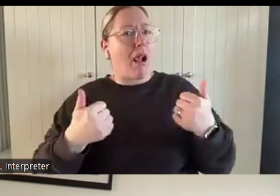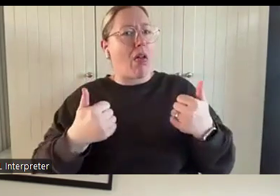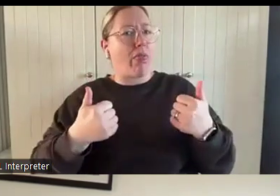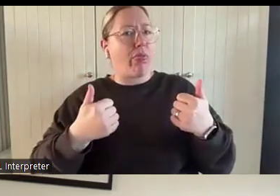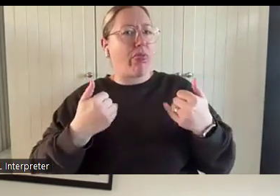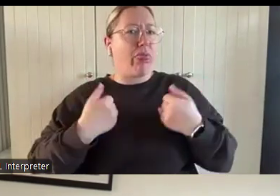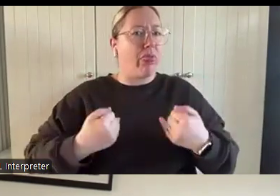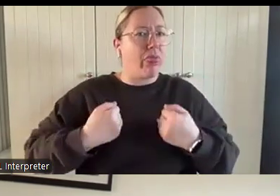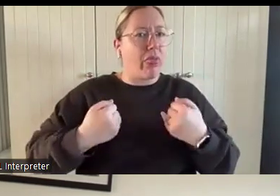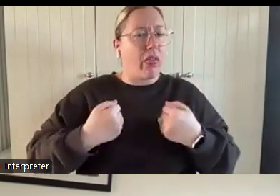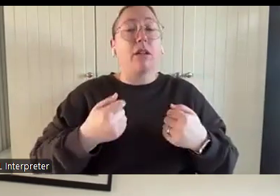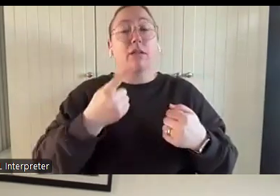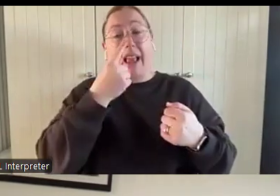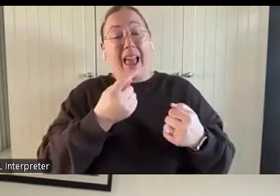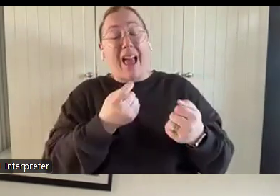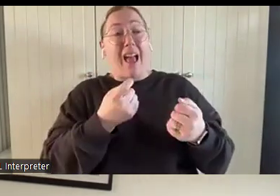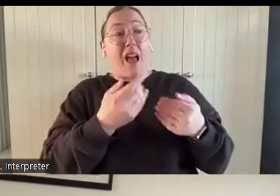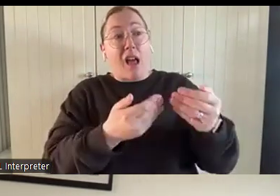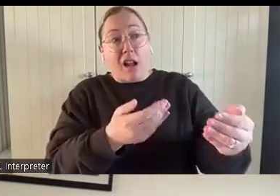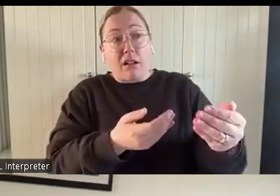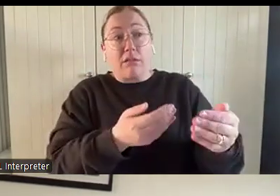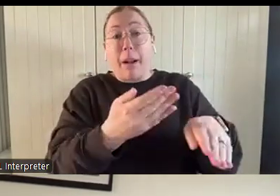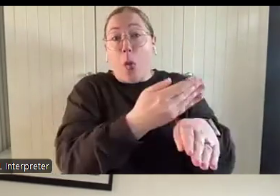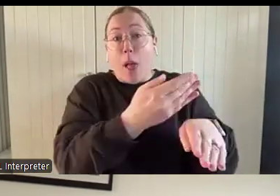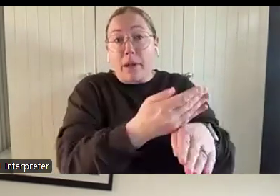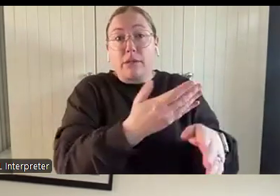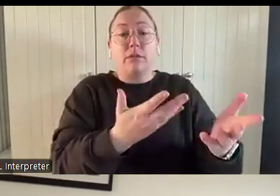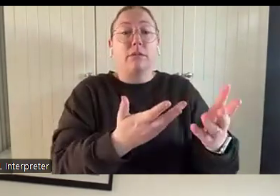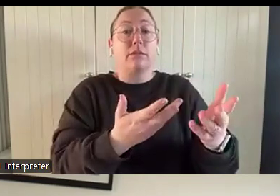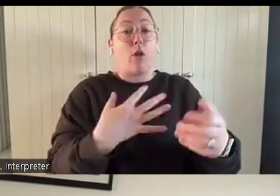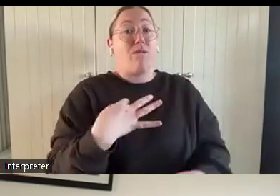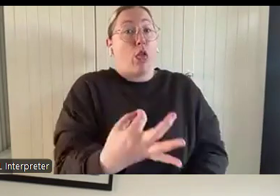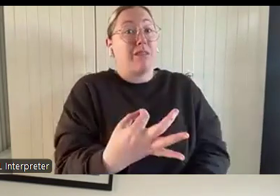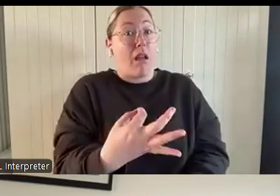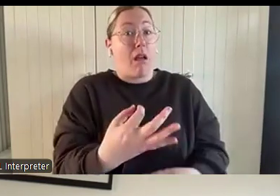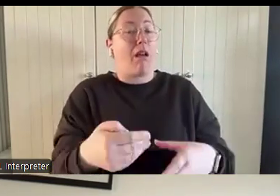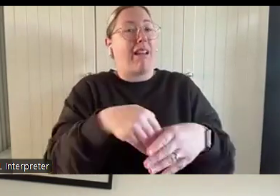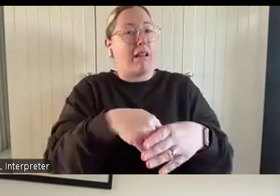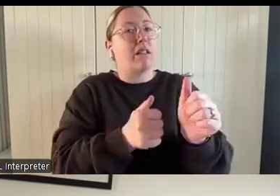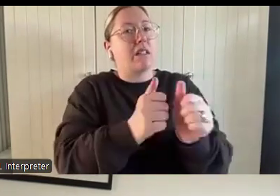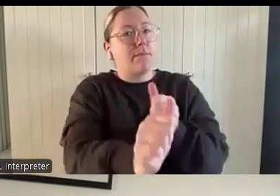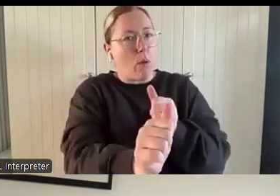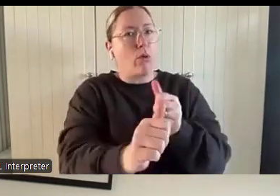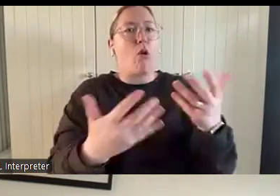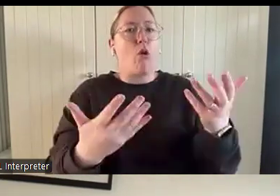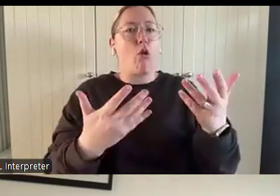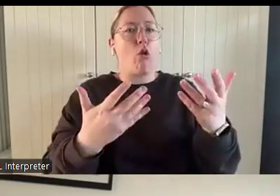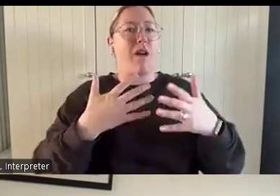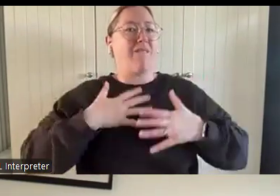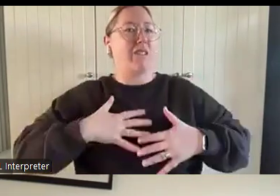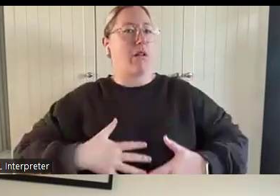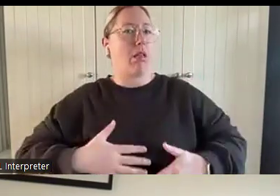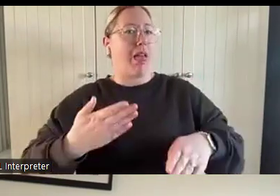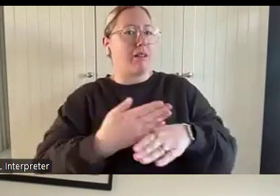employment, volunteering opportunities, or participate in the sport and physical activity sector. Now, one of the main